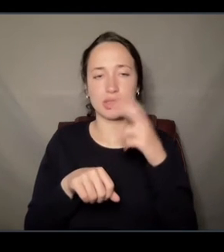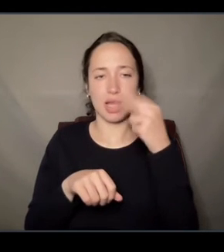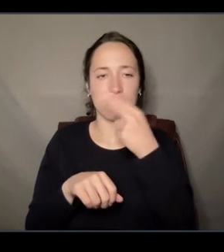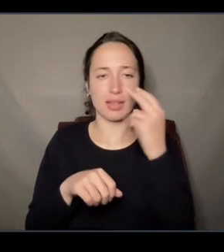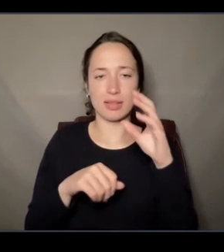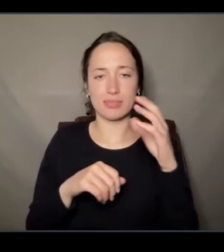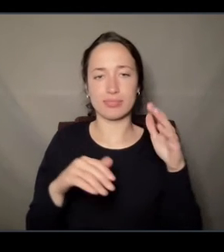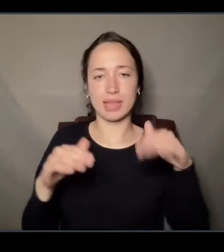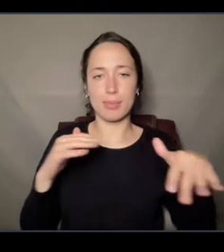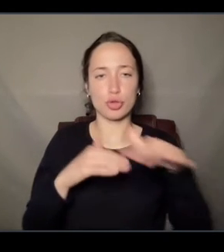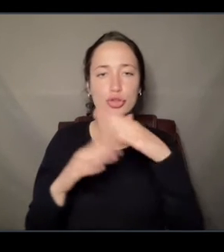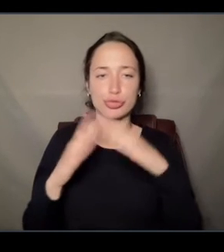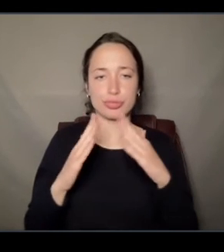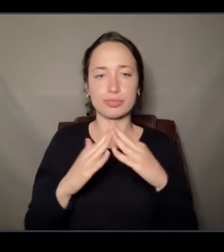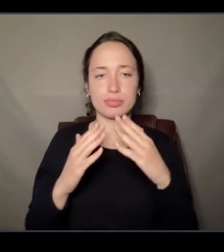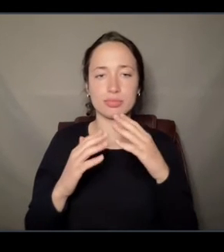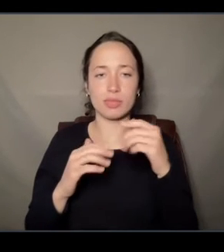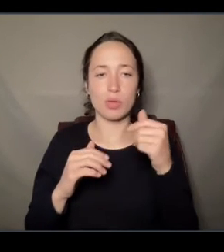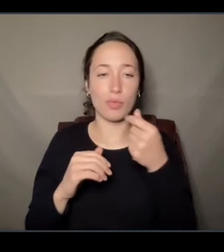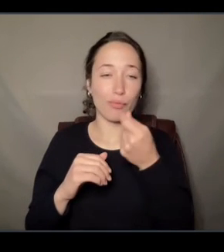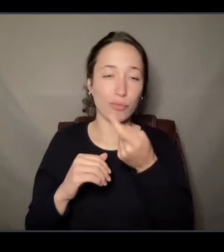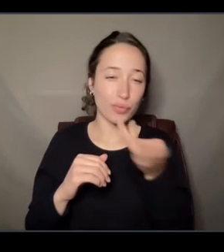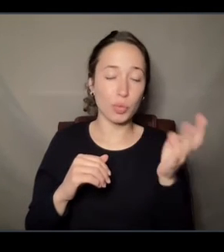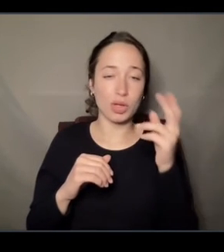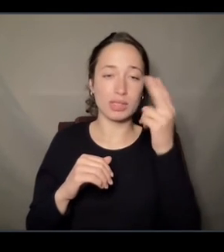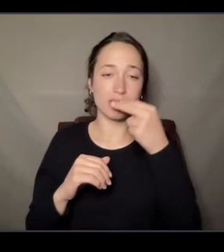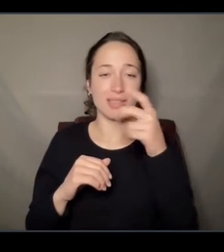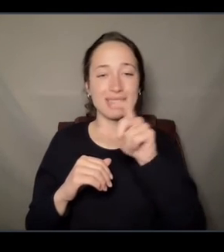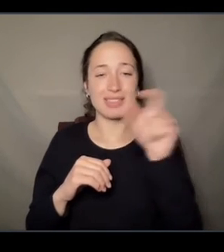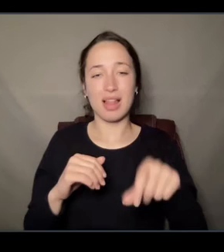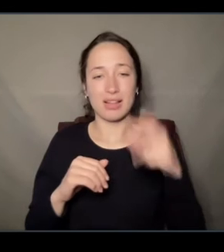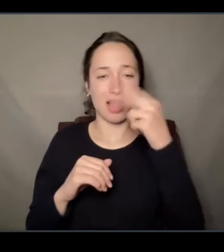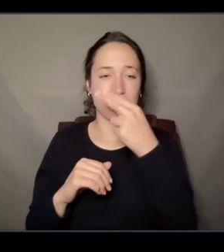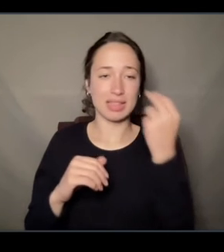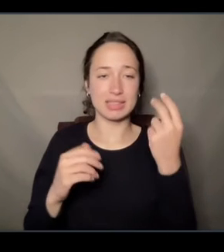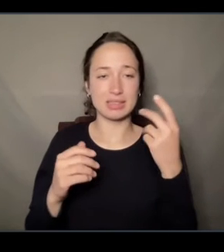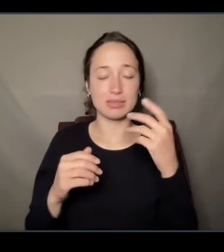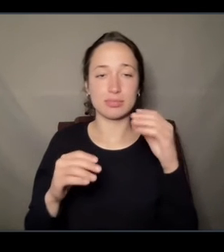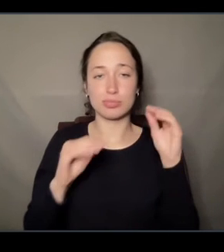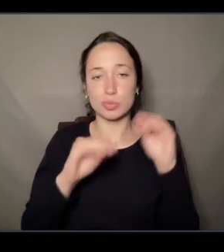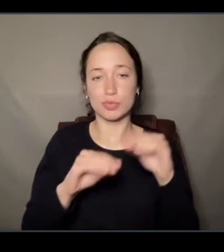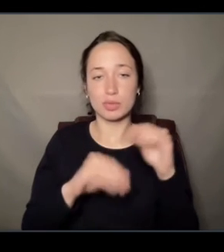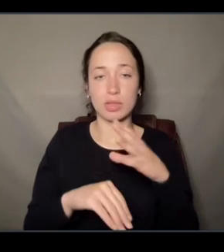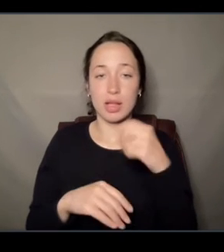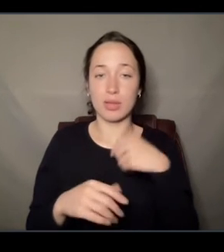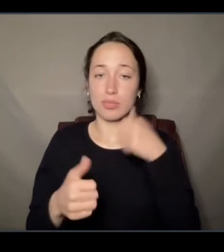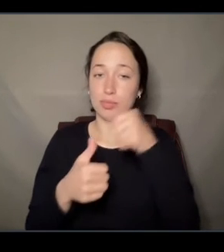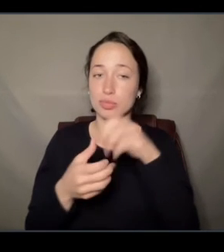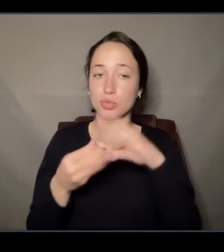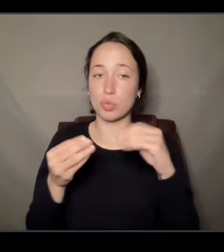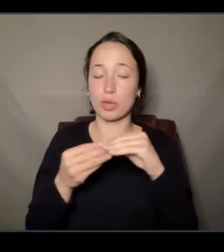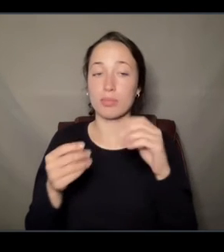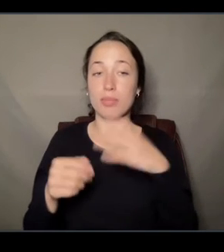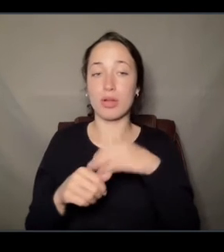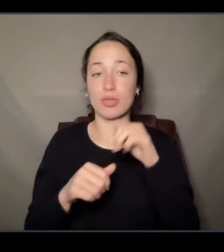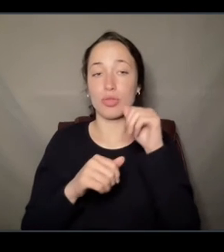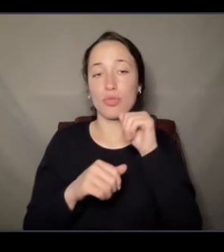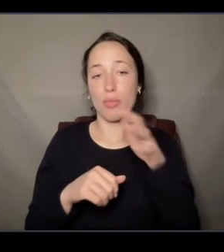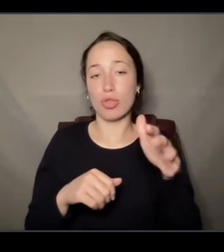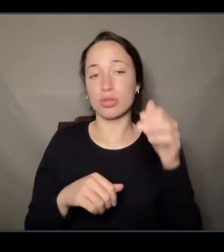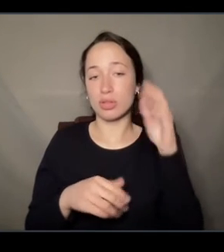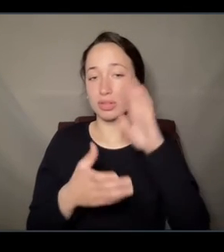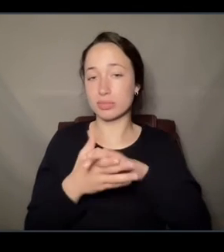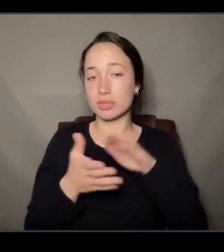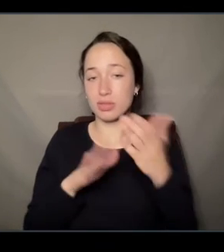Catholic neighborhood. There were just a few Italian Catholics moving in, and I remember